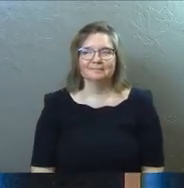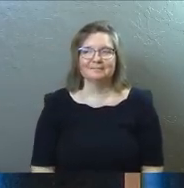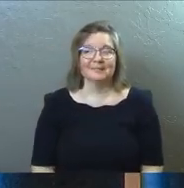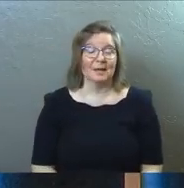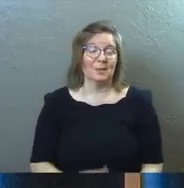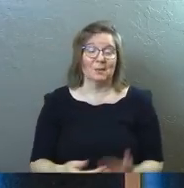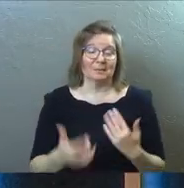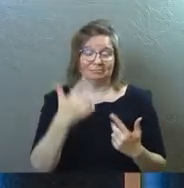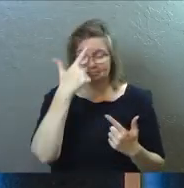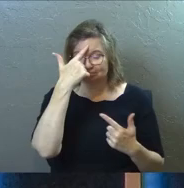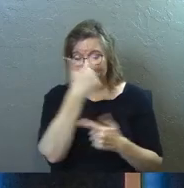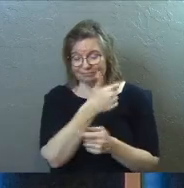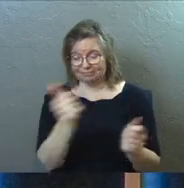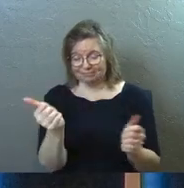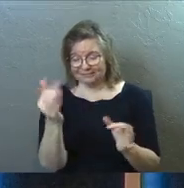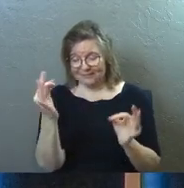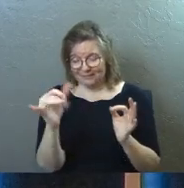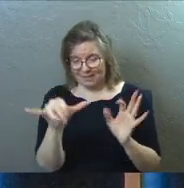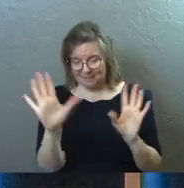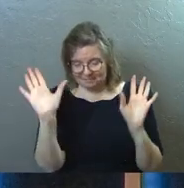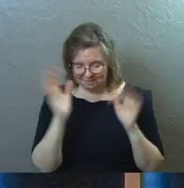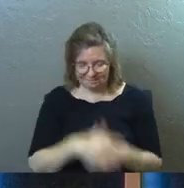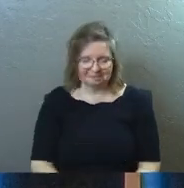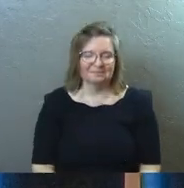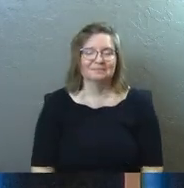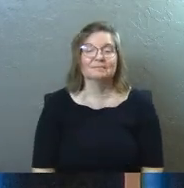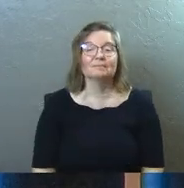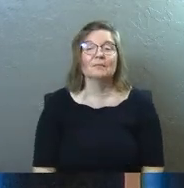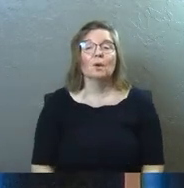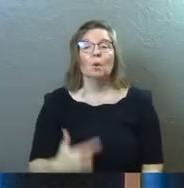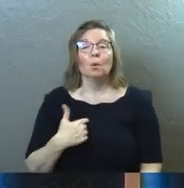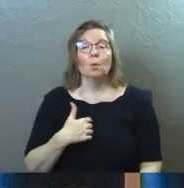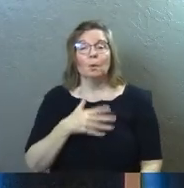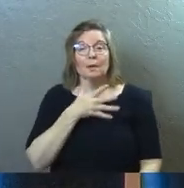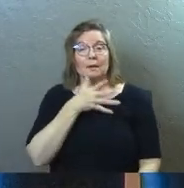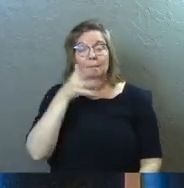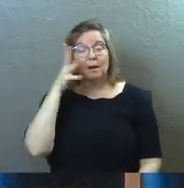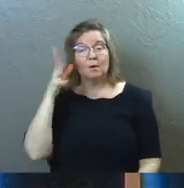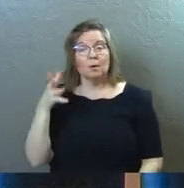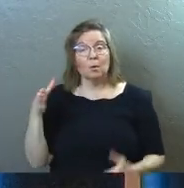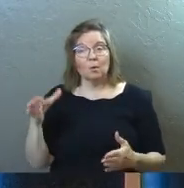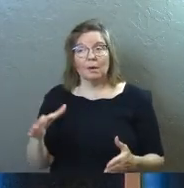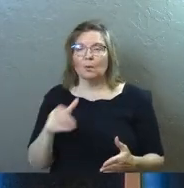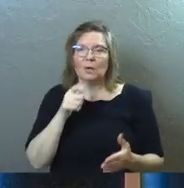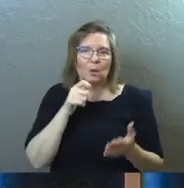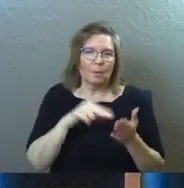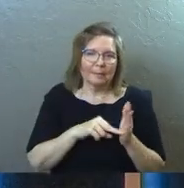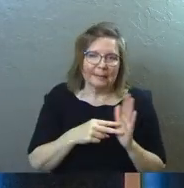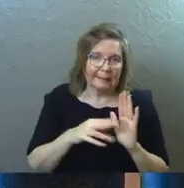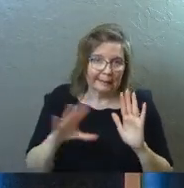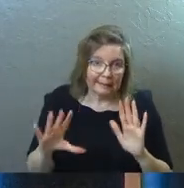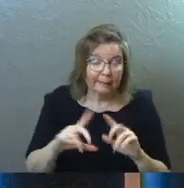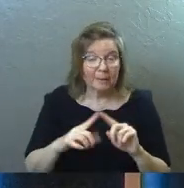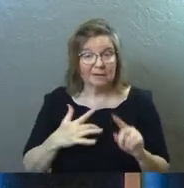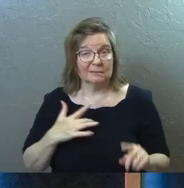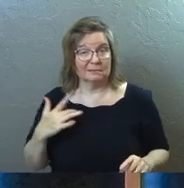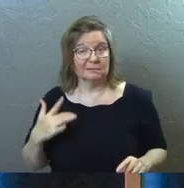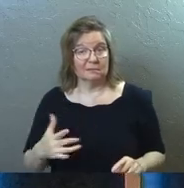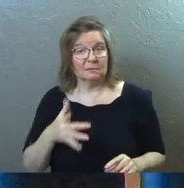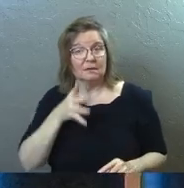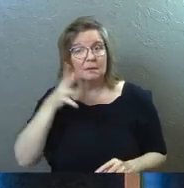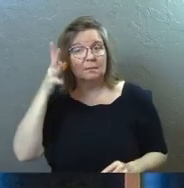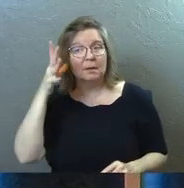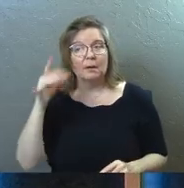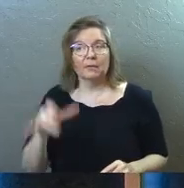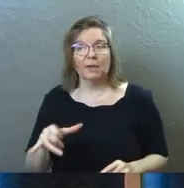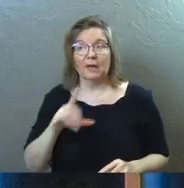Draw whatever conclusions you want from that. We can parent in a way, and we don't mean to, but we can parent in a